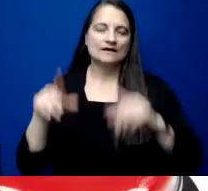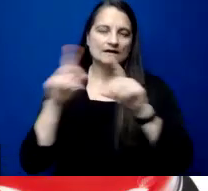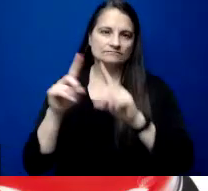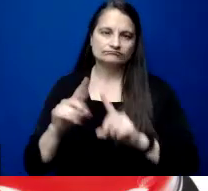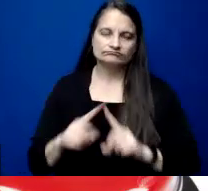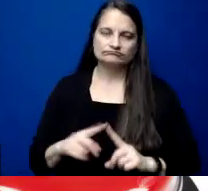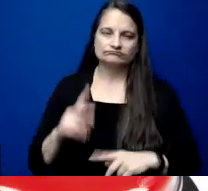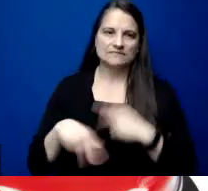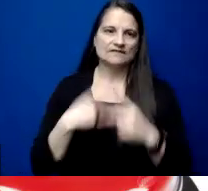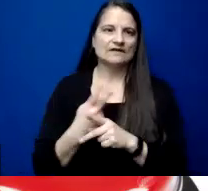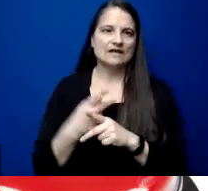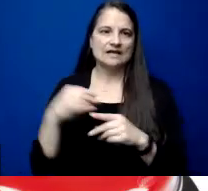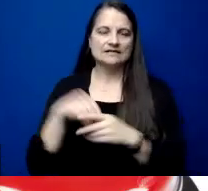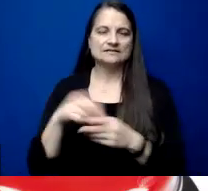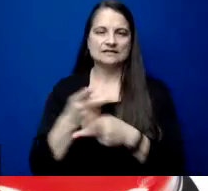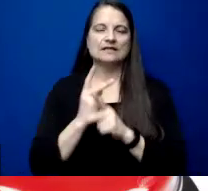library.